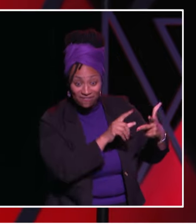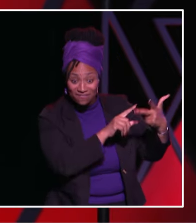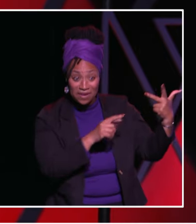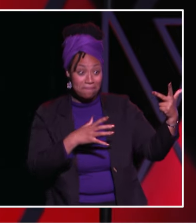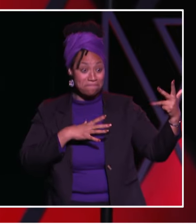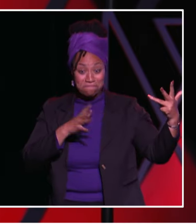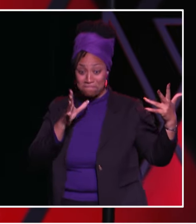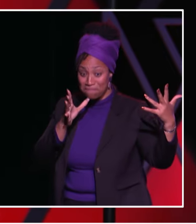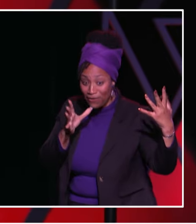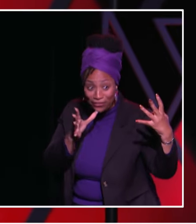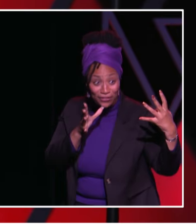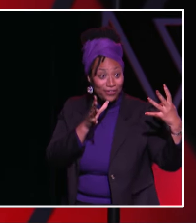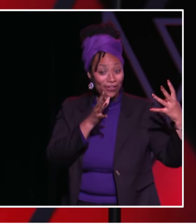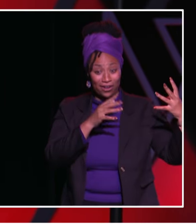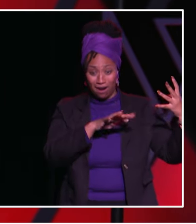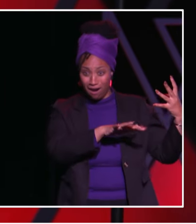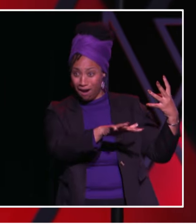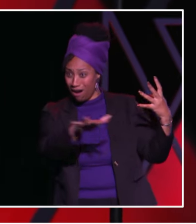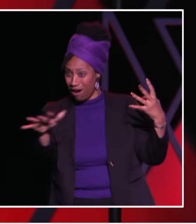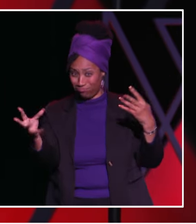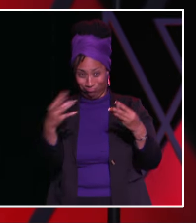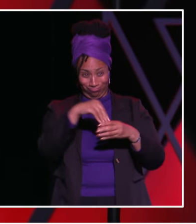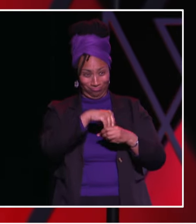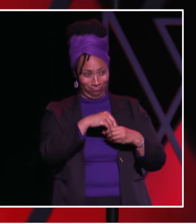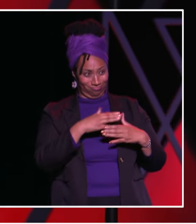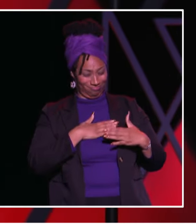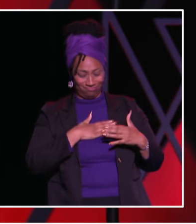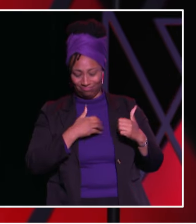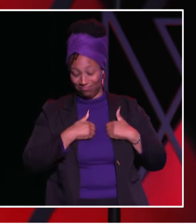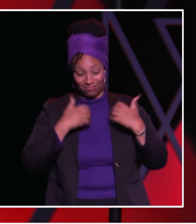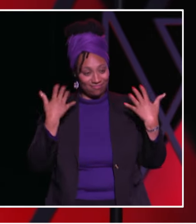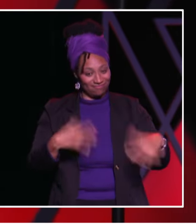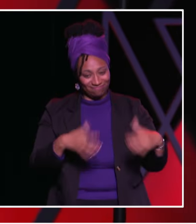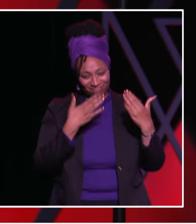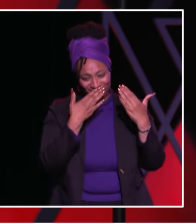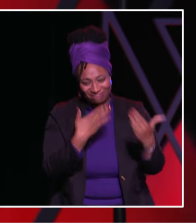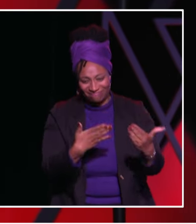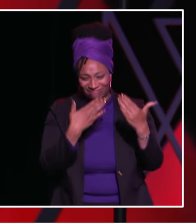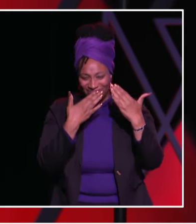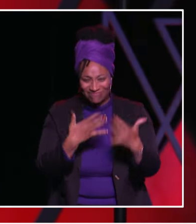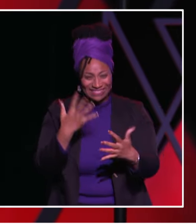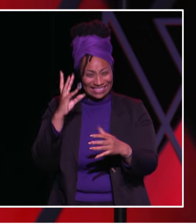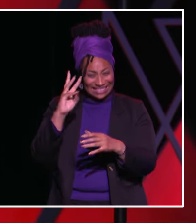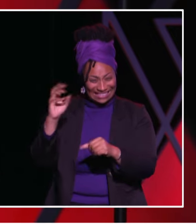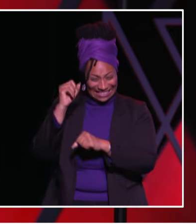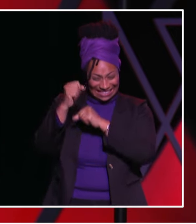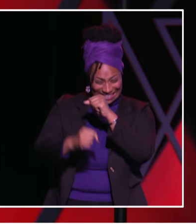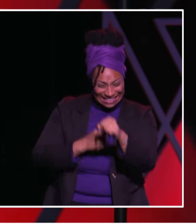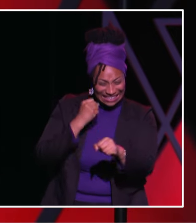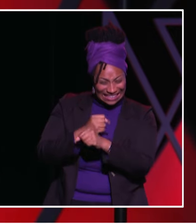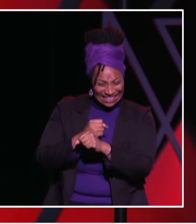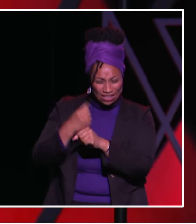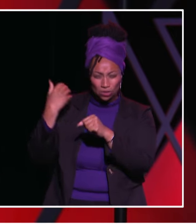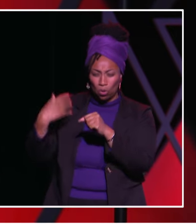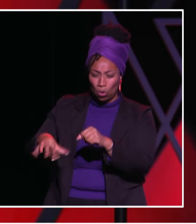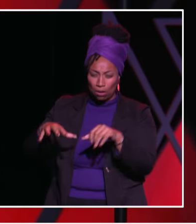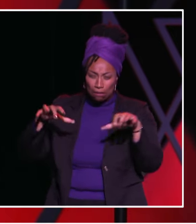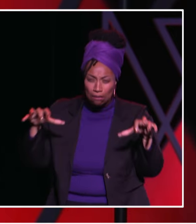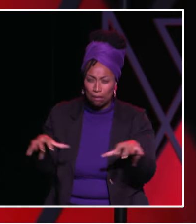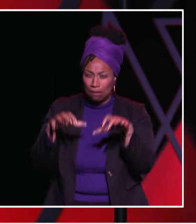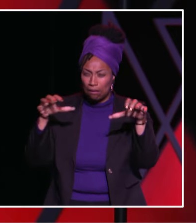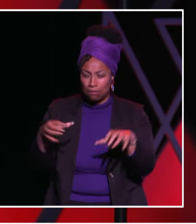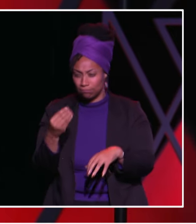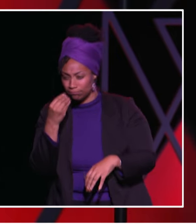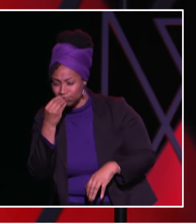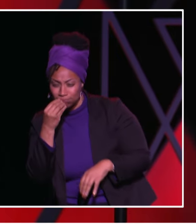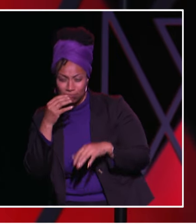America's oldest continuously operated jazz supper club. 2025 also marks the 30th anniversary of our nonprofit Blues